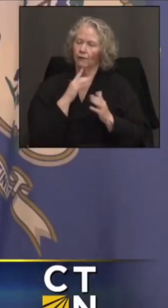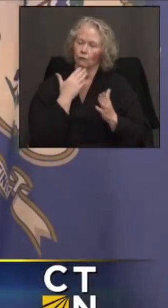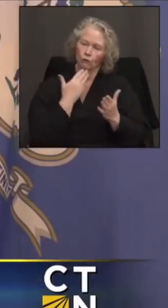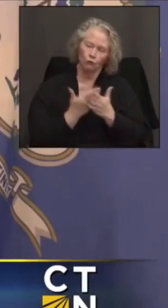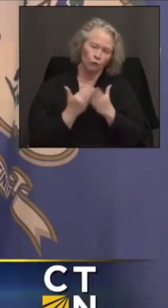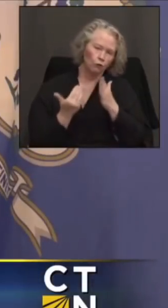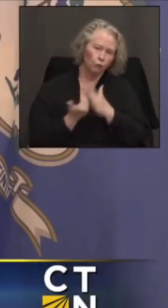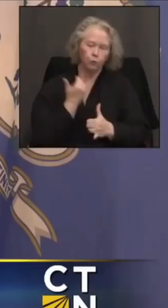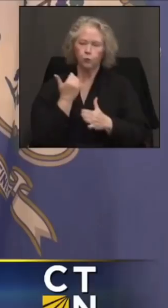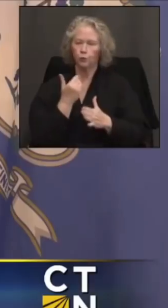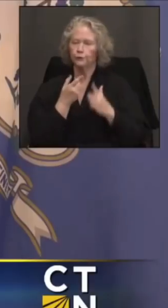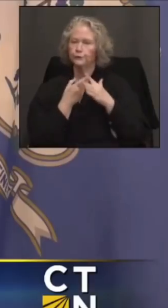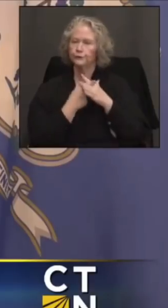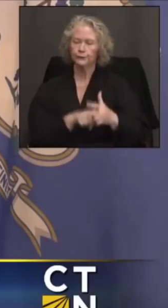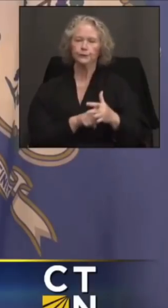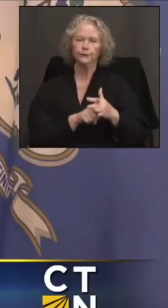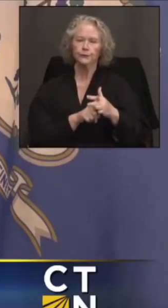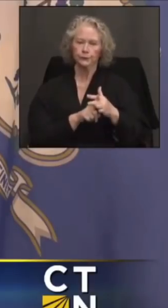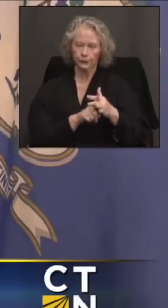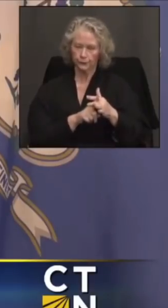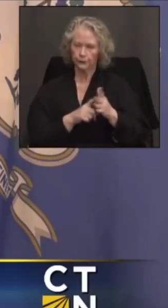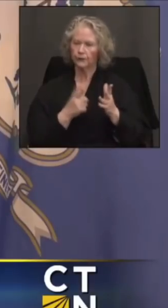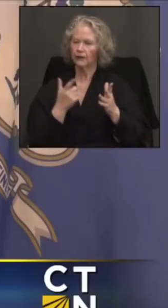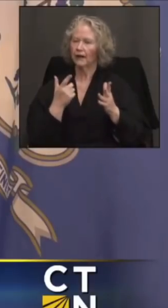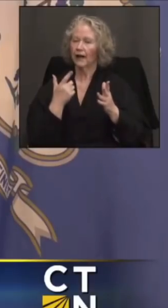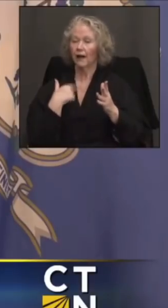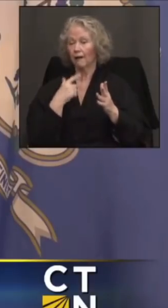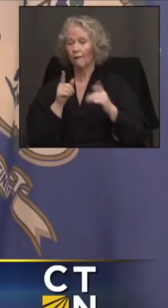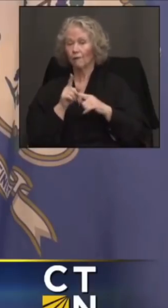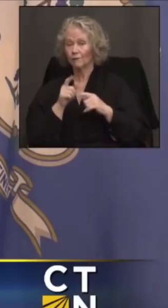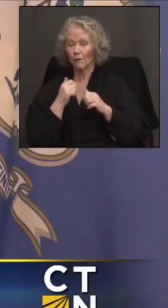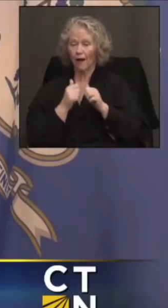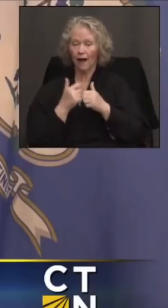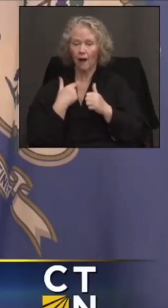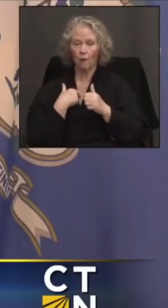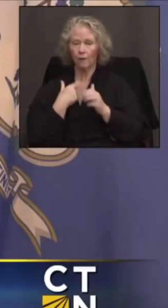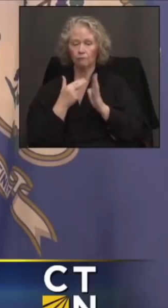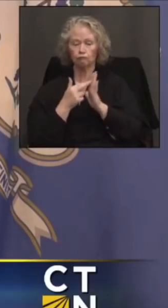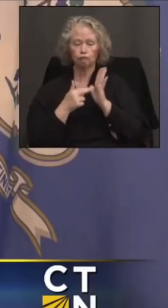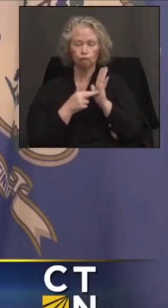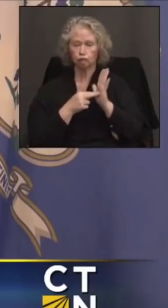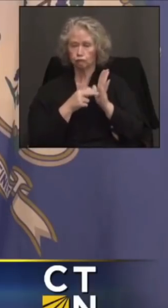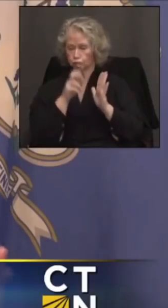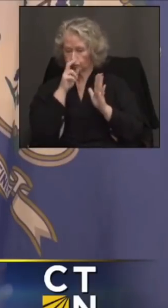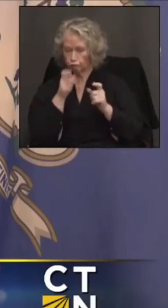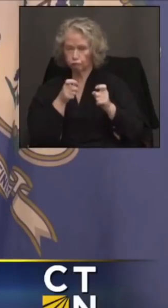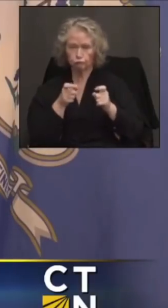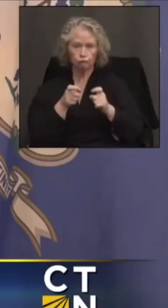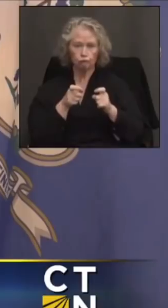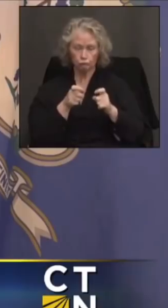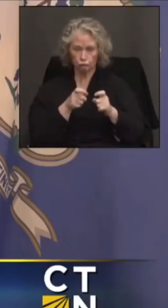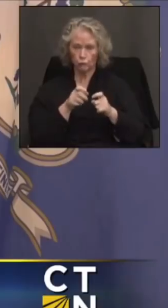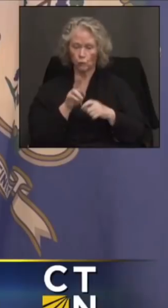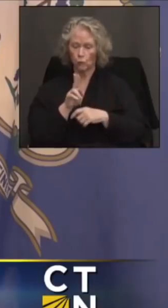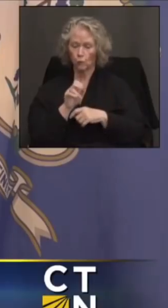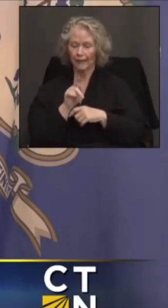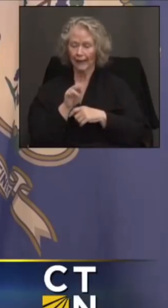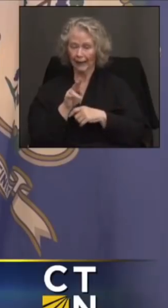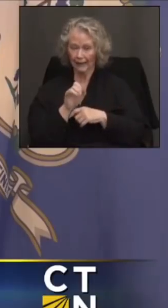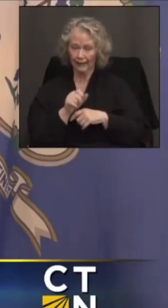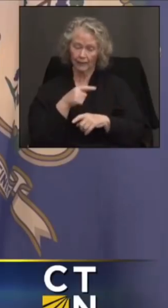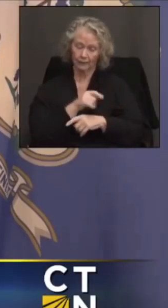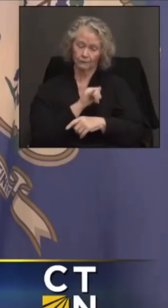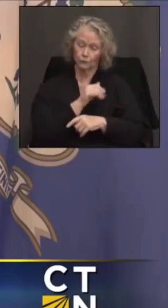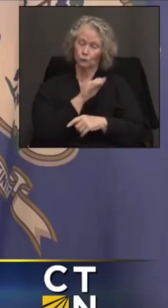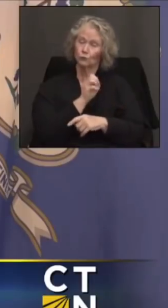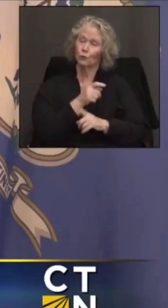Eversource. It's going to be a fresh start for how we regulate our utilities as well. Joe comes out of customer service. He